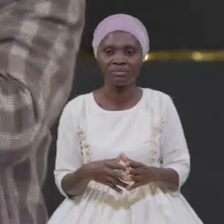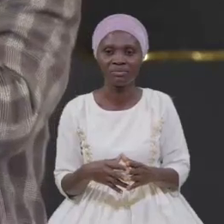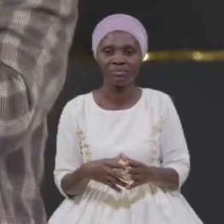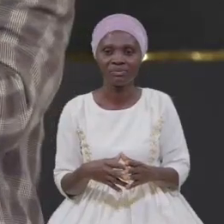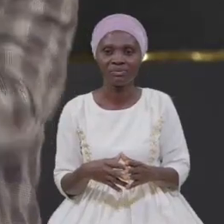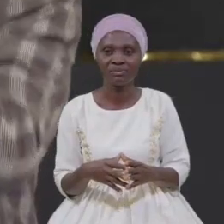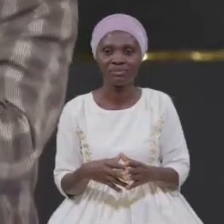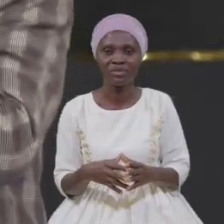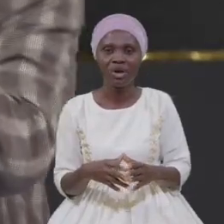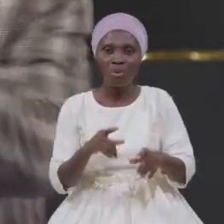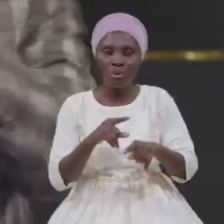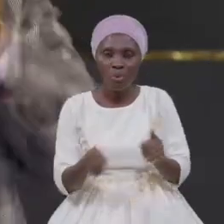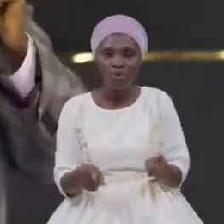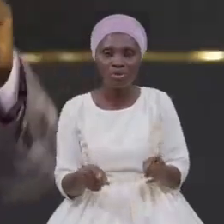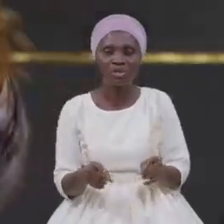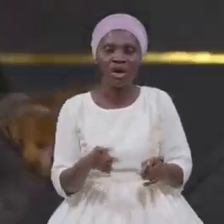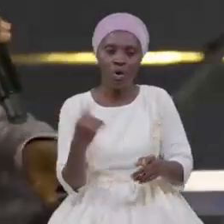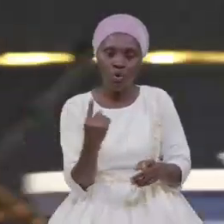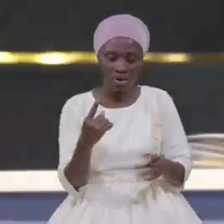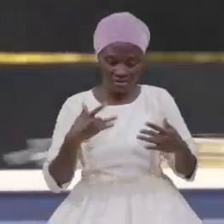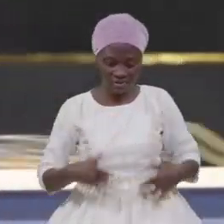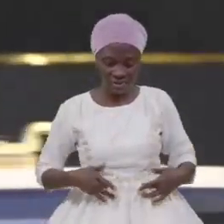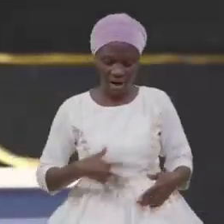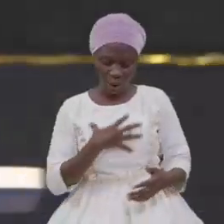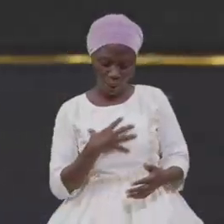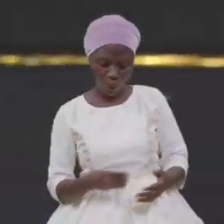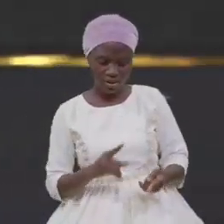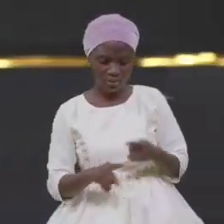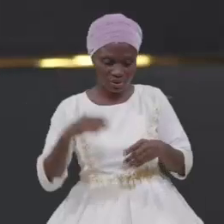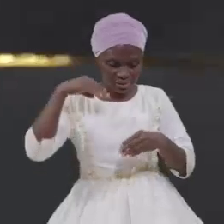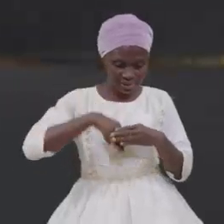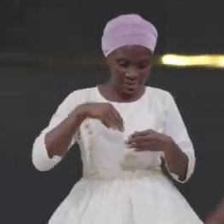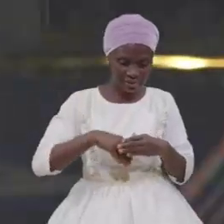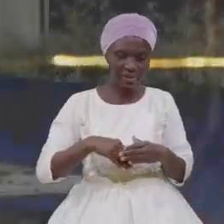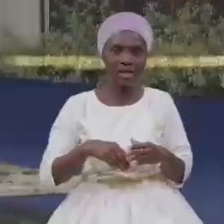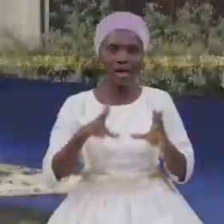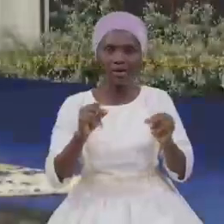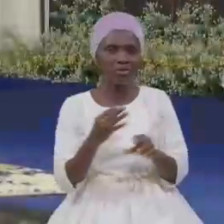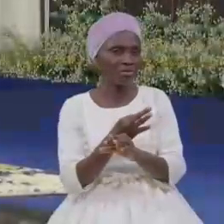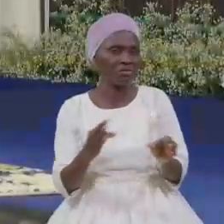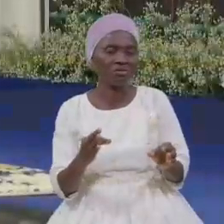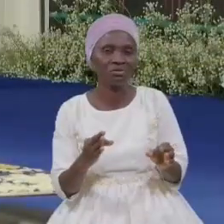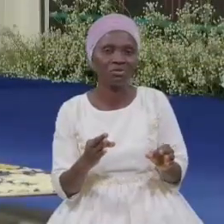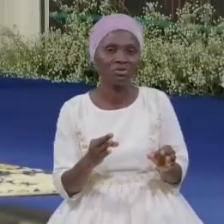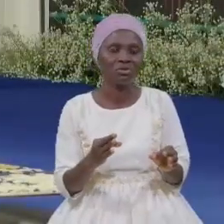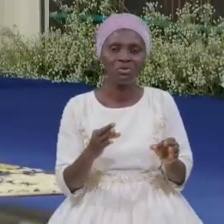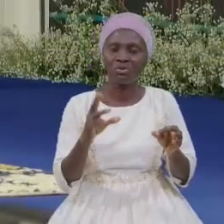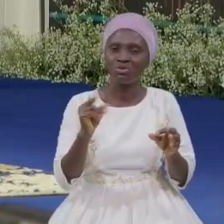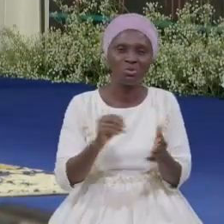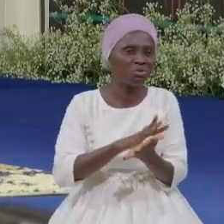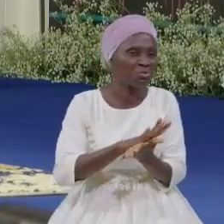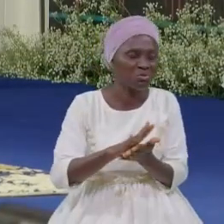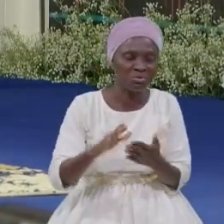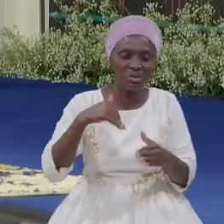no transformation in their lives. They want a kind of salvation that does not even match the